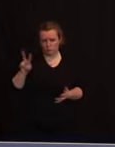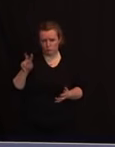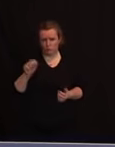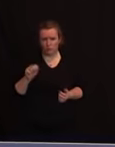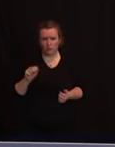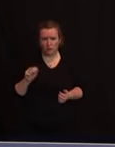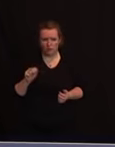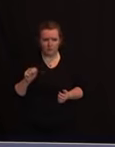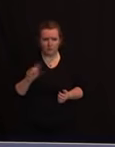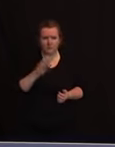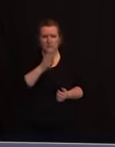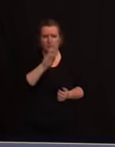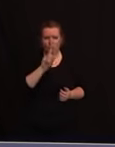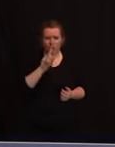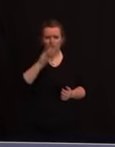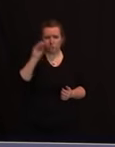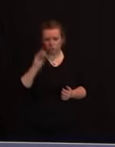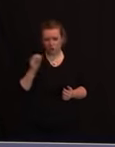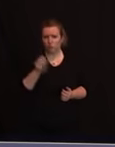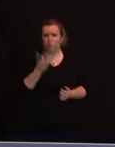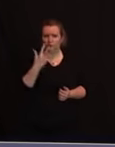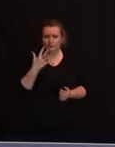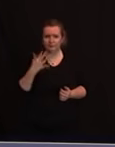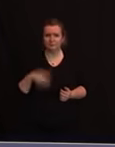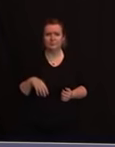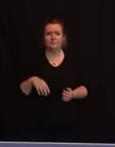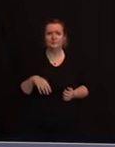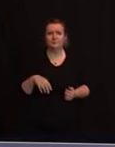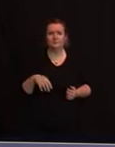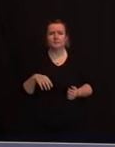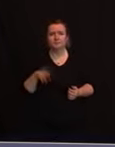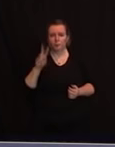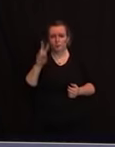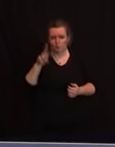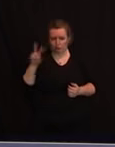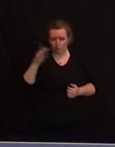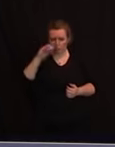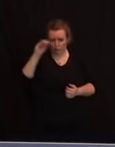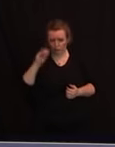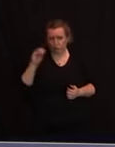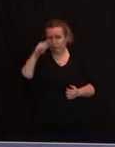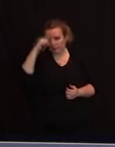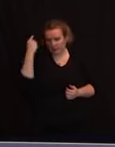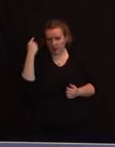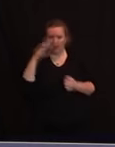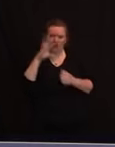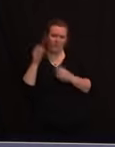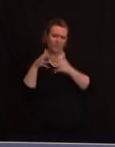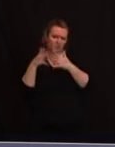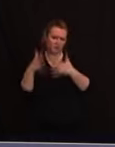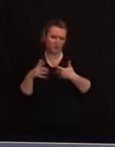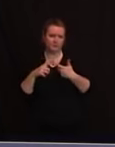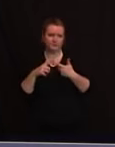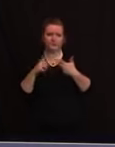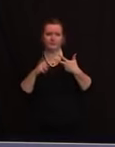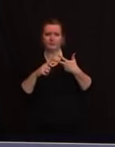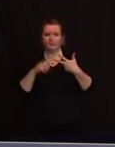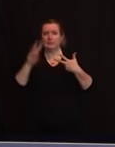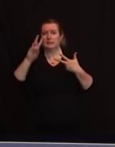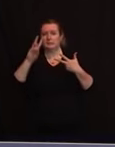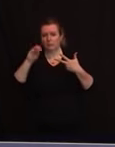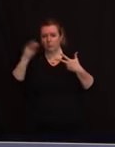or 61% white, 242 or 22% black or African American, and 6% or